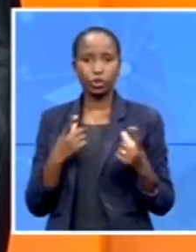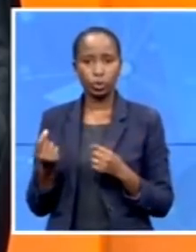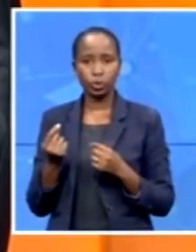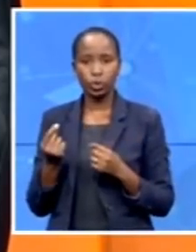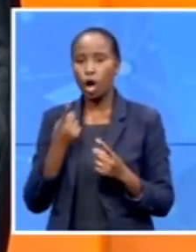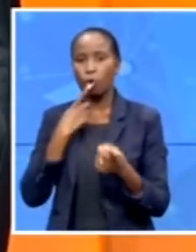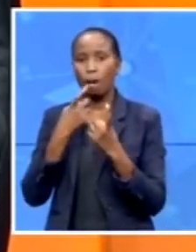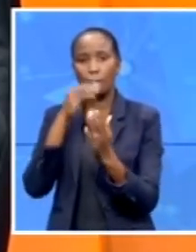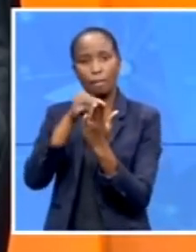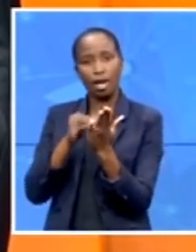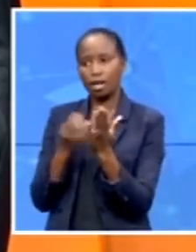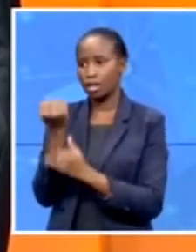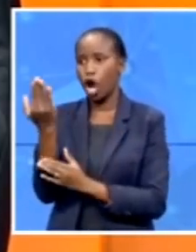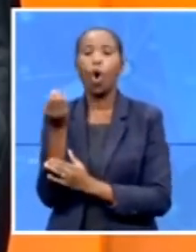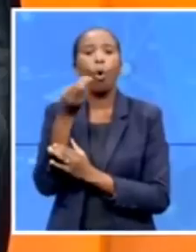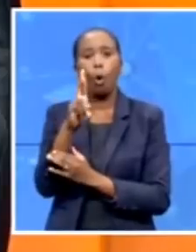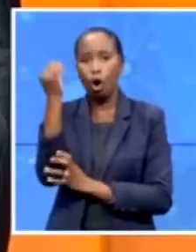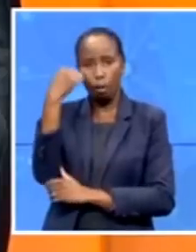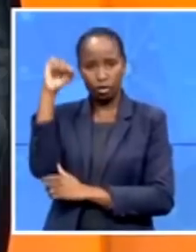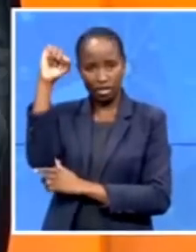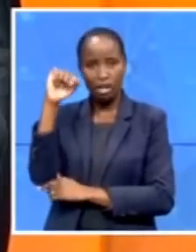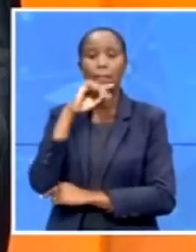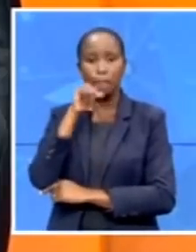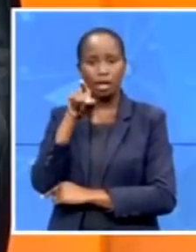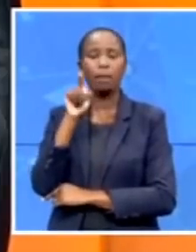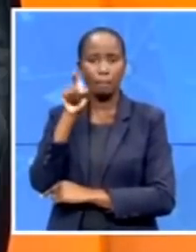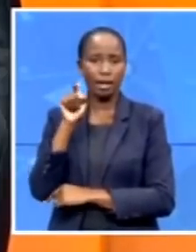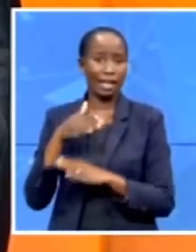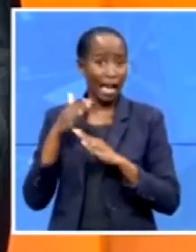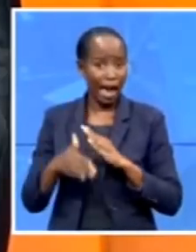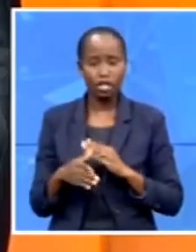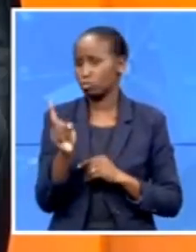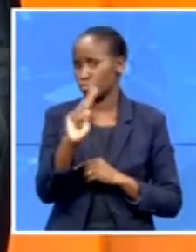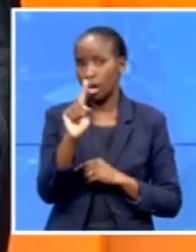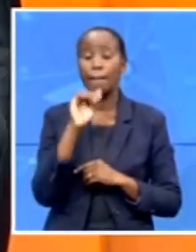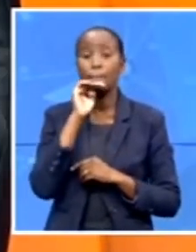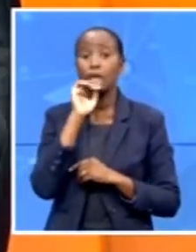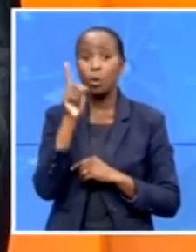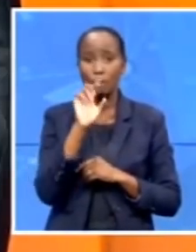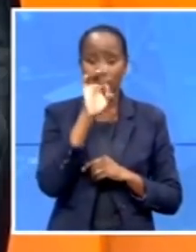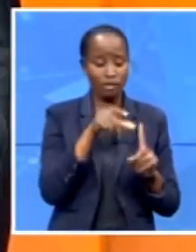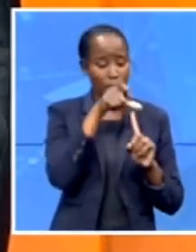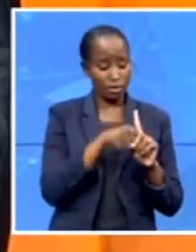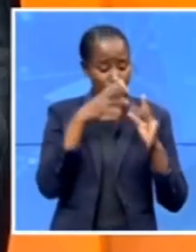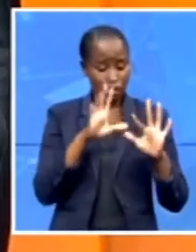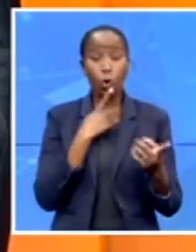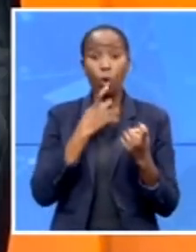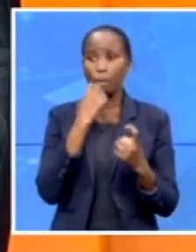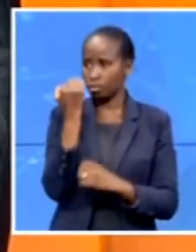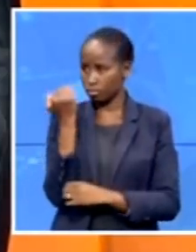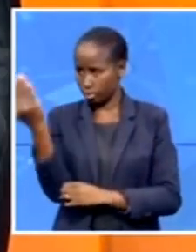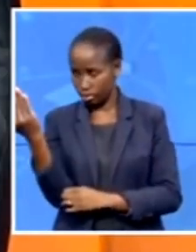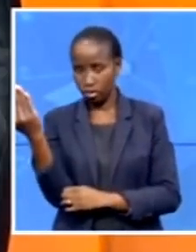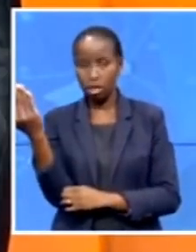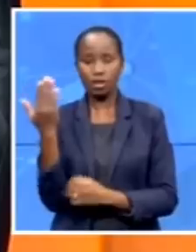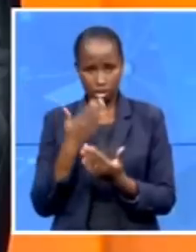the end of the story. It means a person who has actually lodged that complaint or objection can still go to the Electoral Court and